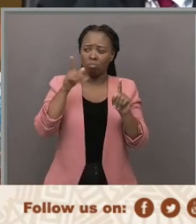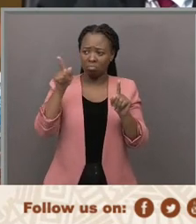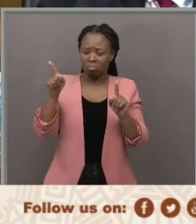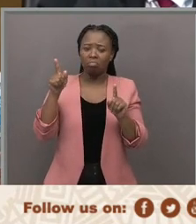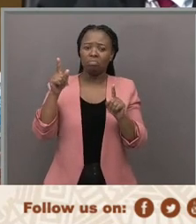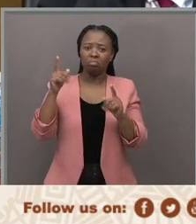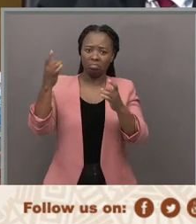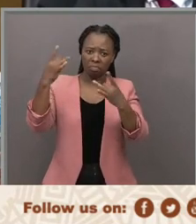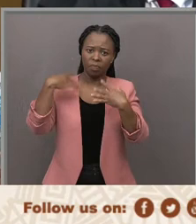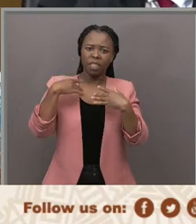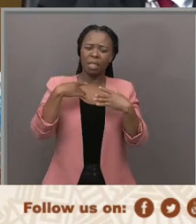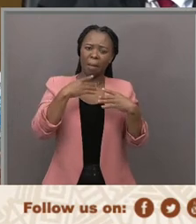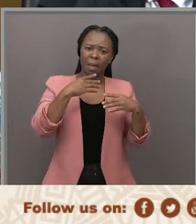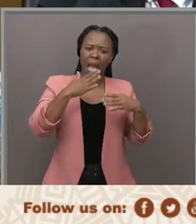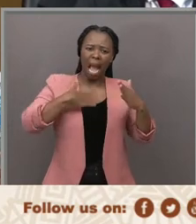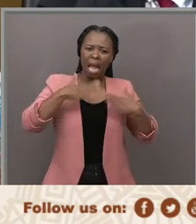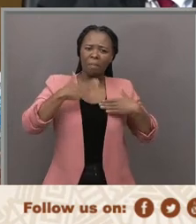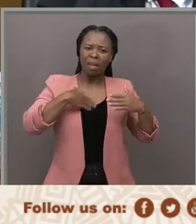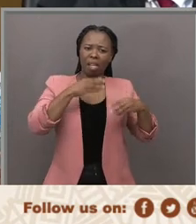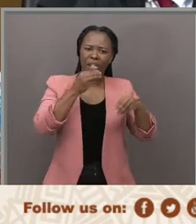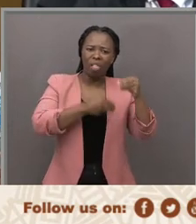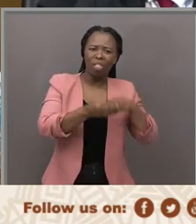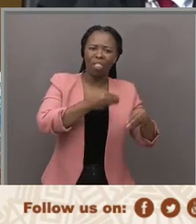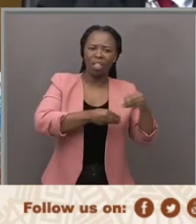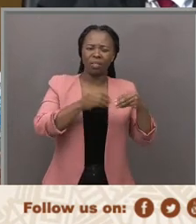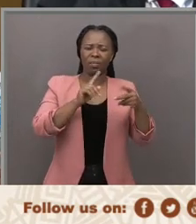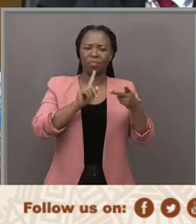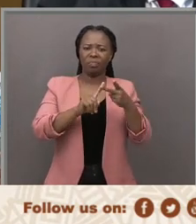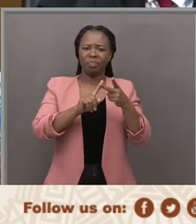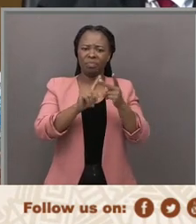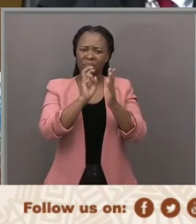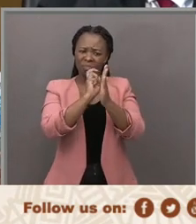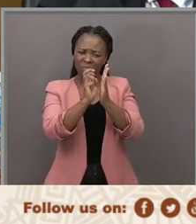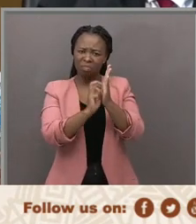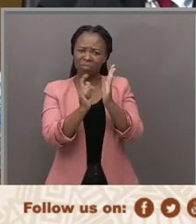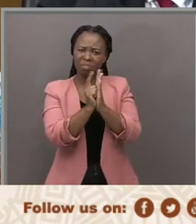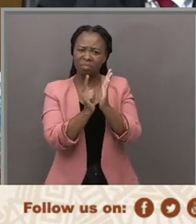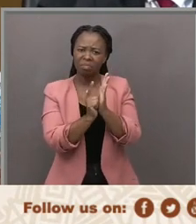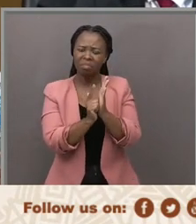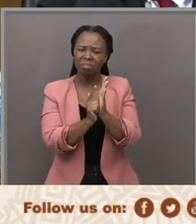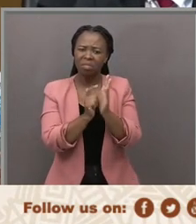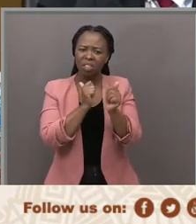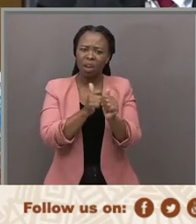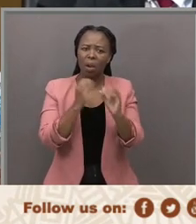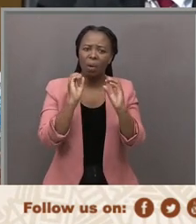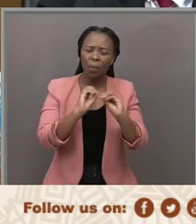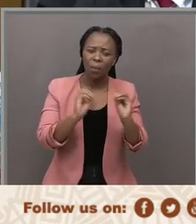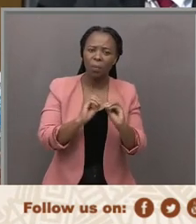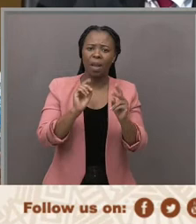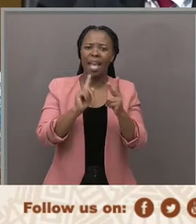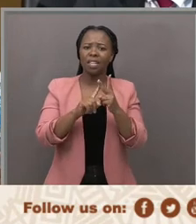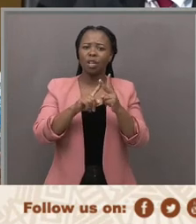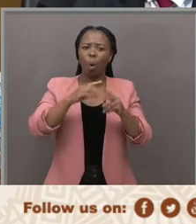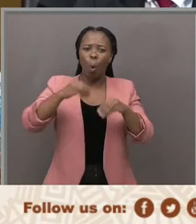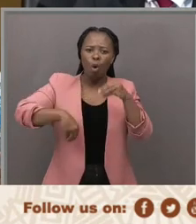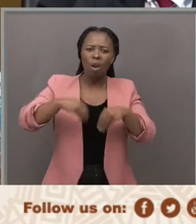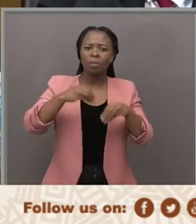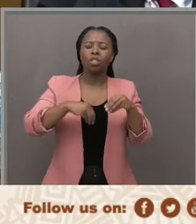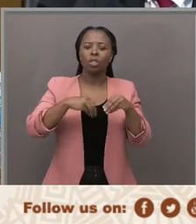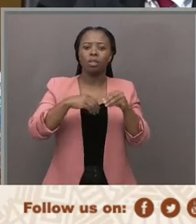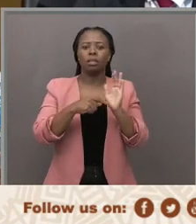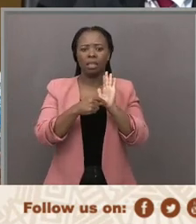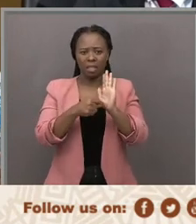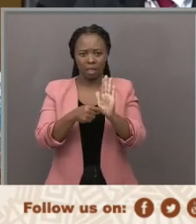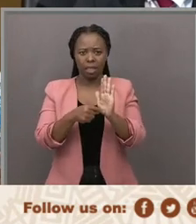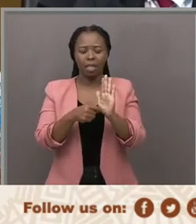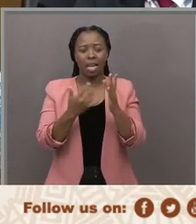maladministration, irregularities in government, including acts of corruption where they are brought